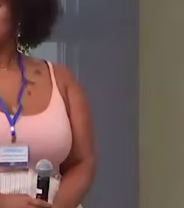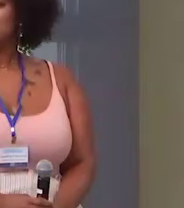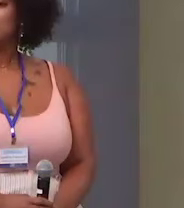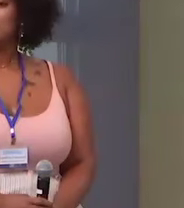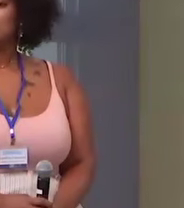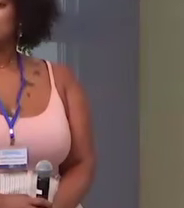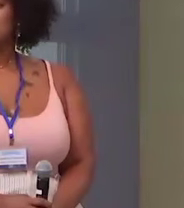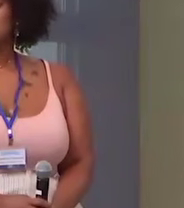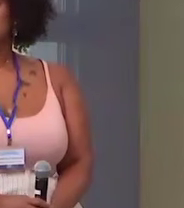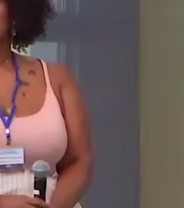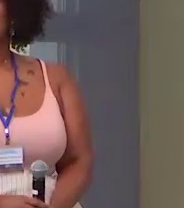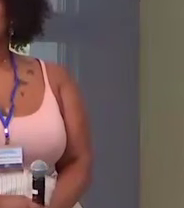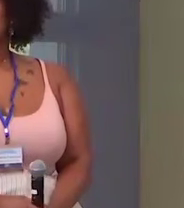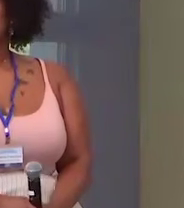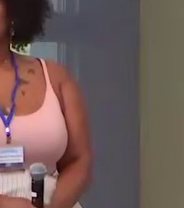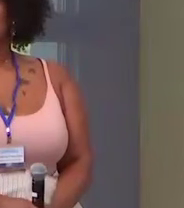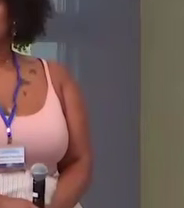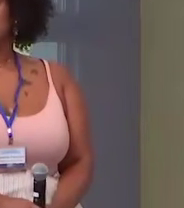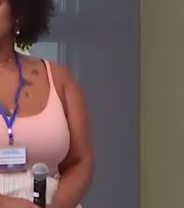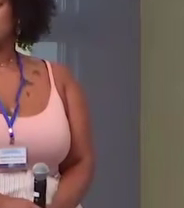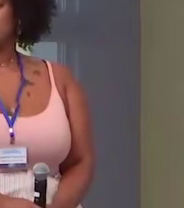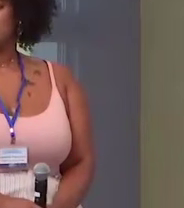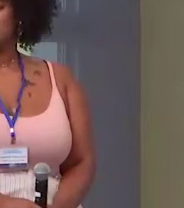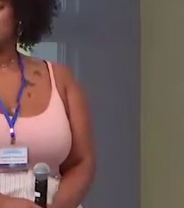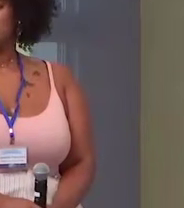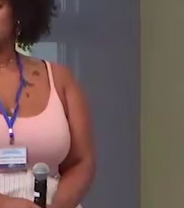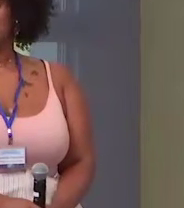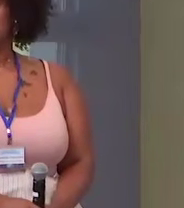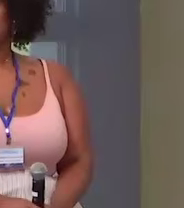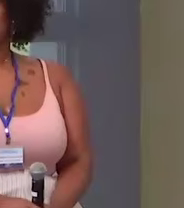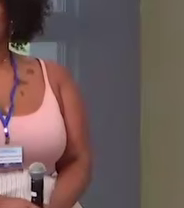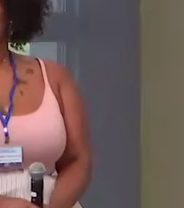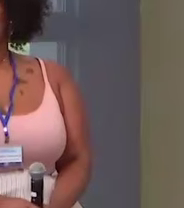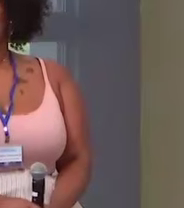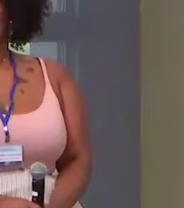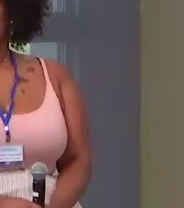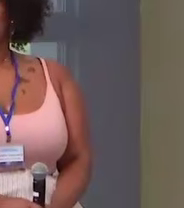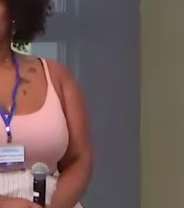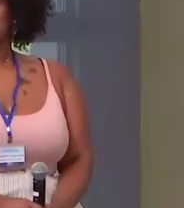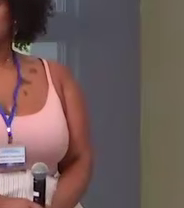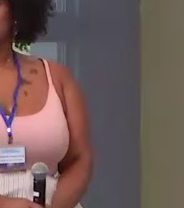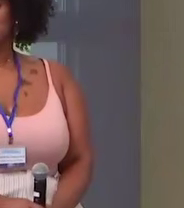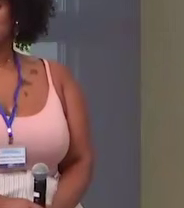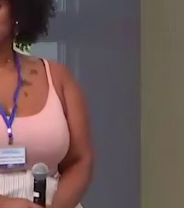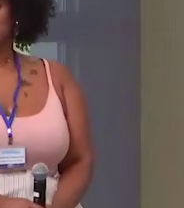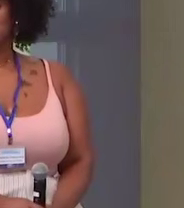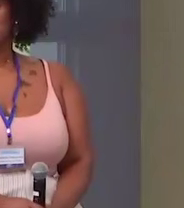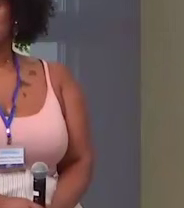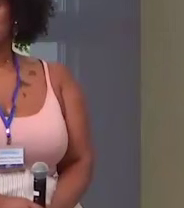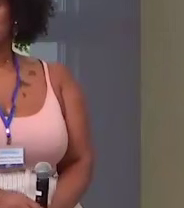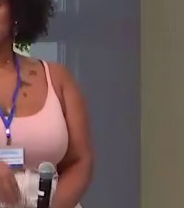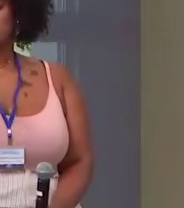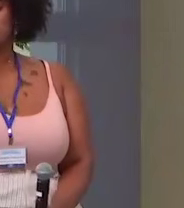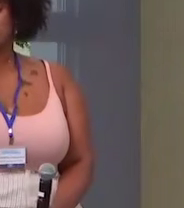again, the more people that know about this disease and other invisible diseases, the more that there could